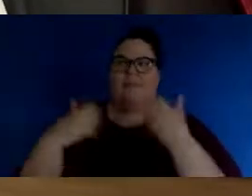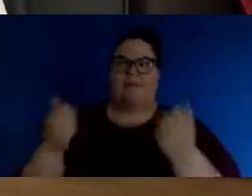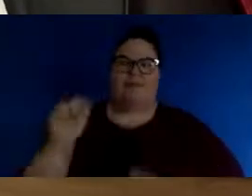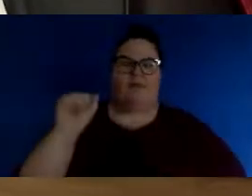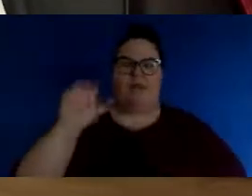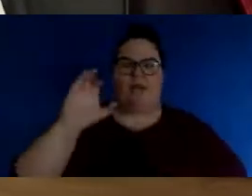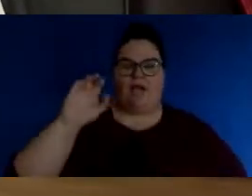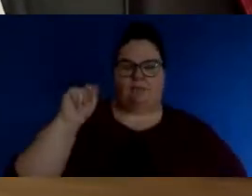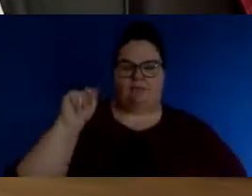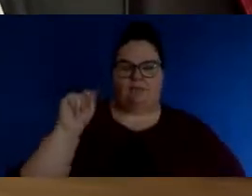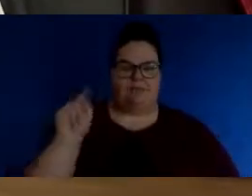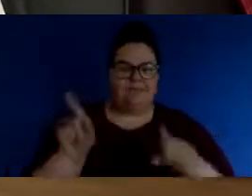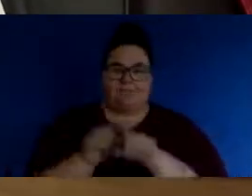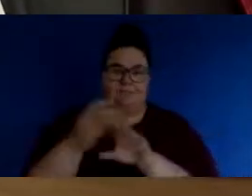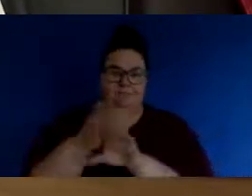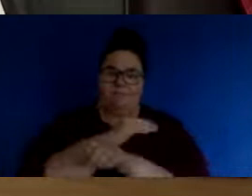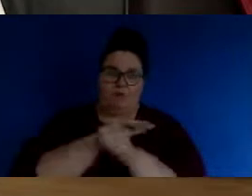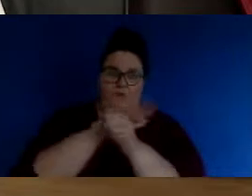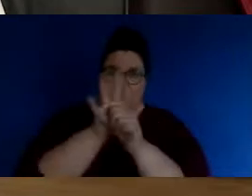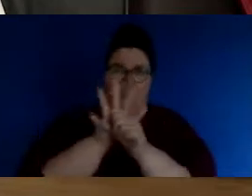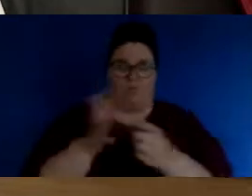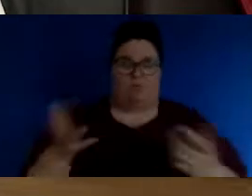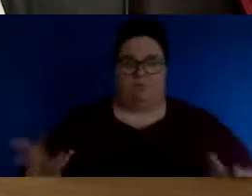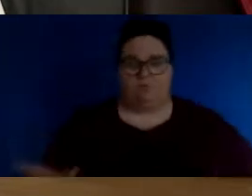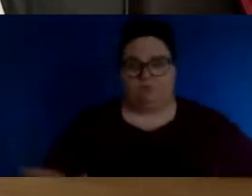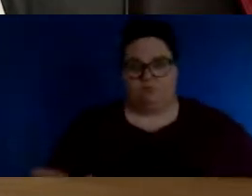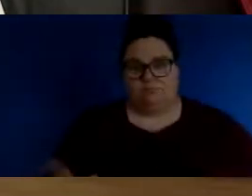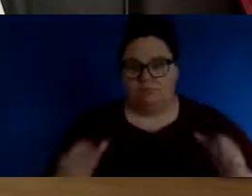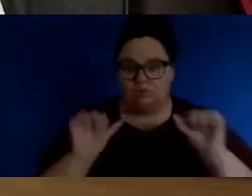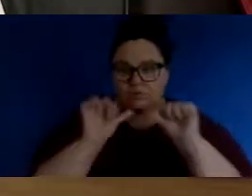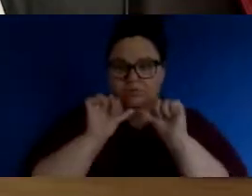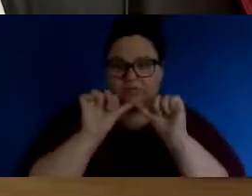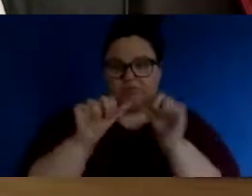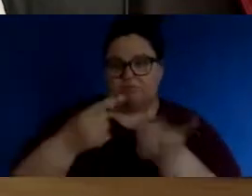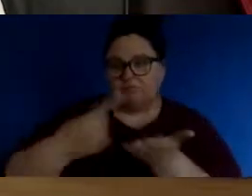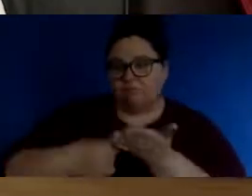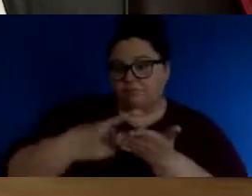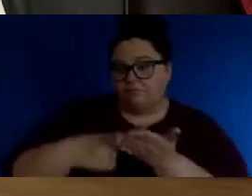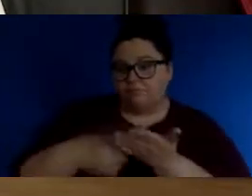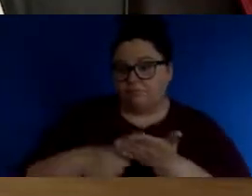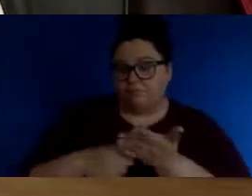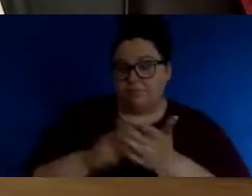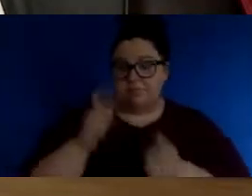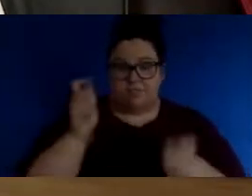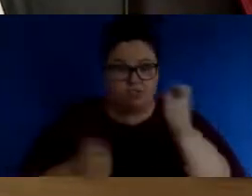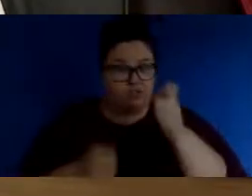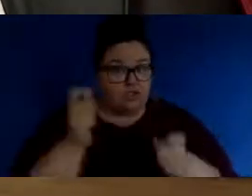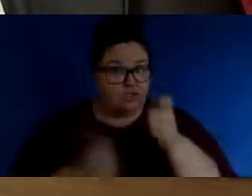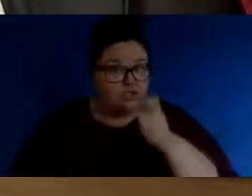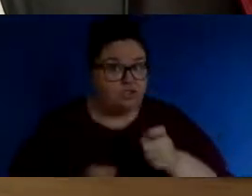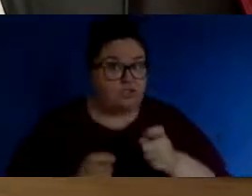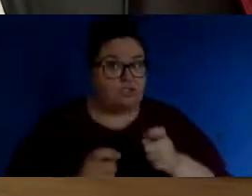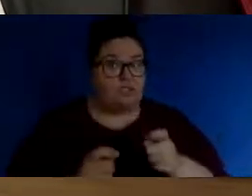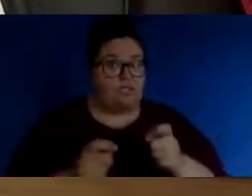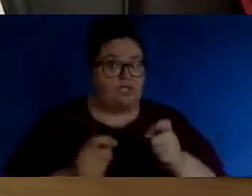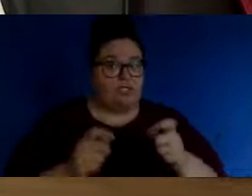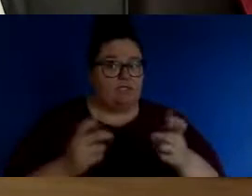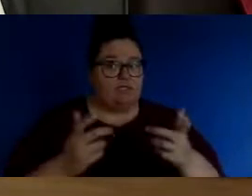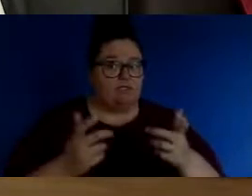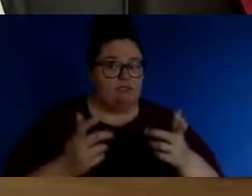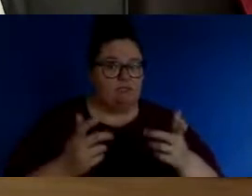was the case prior to the pandemic. So we'll continue to have those conversations as they evolve in terms of what types of things we will need to be able